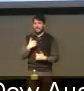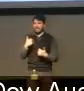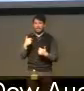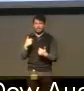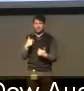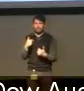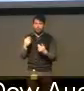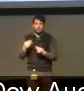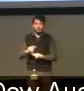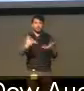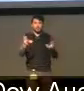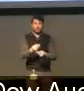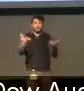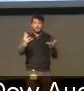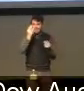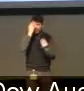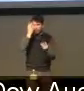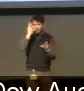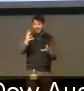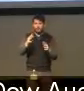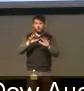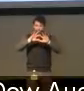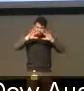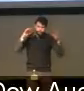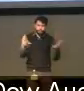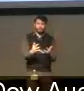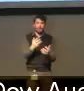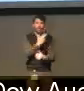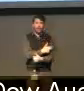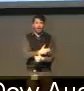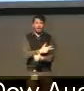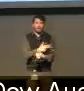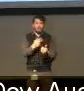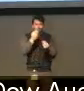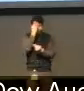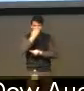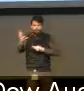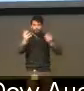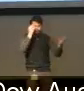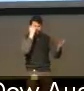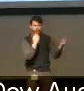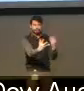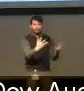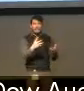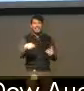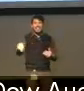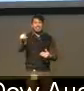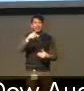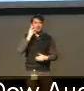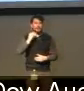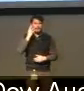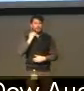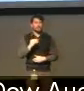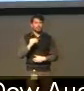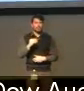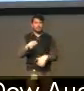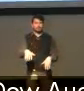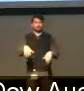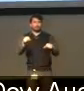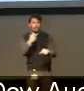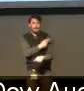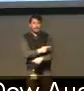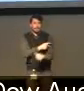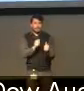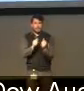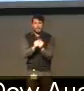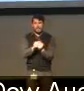RICU and the other units to all over the hospital as more and more providers have to take care of these COVID patients. And I think the last thing I'll